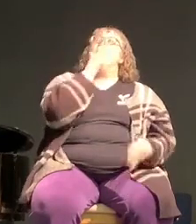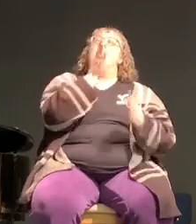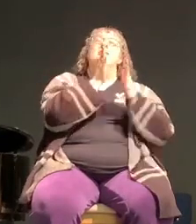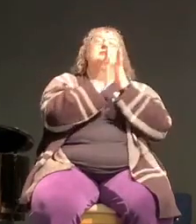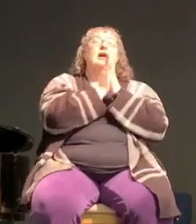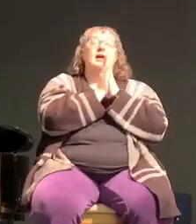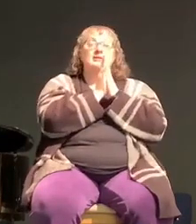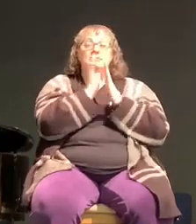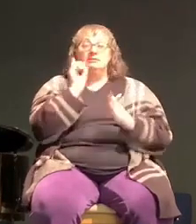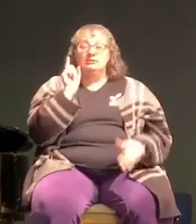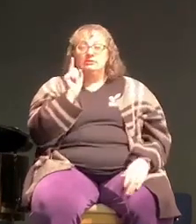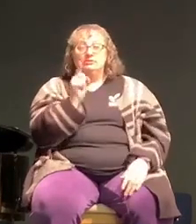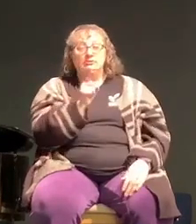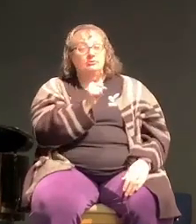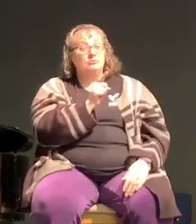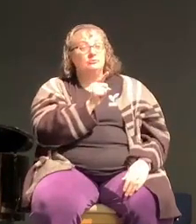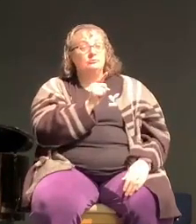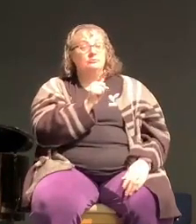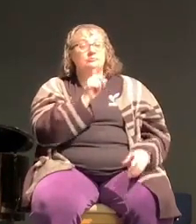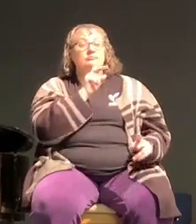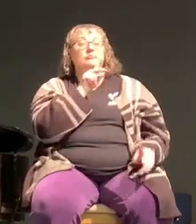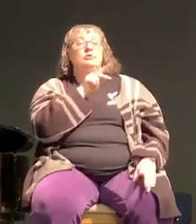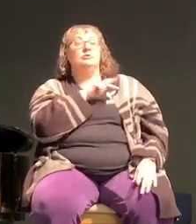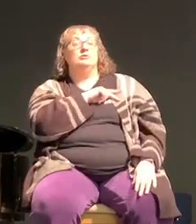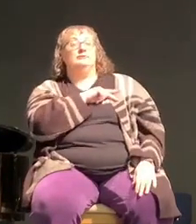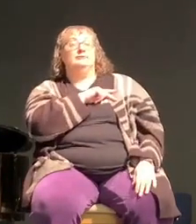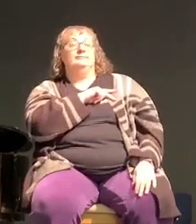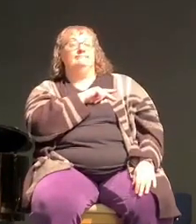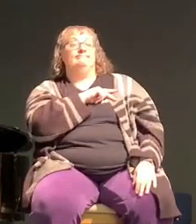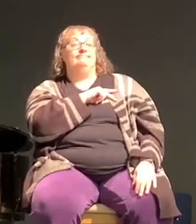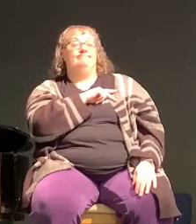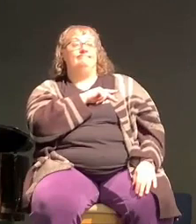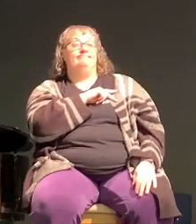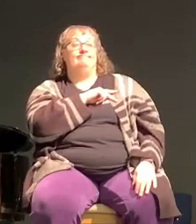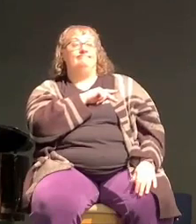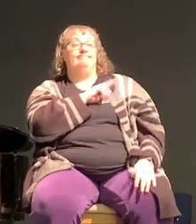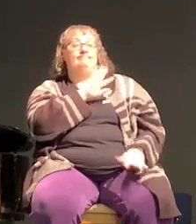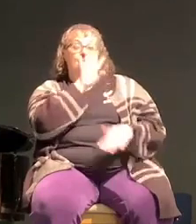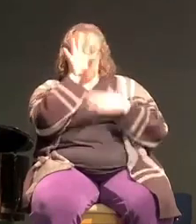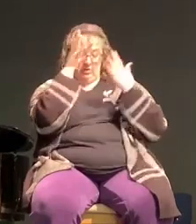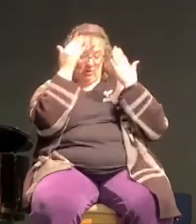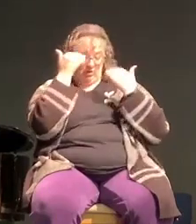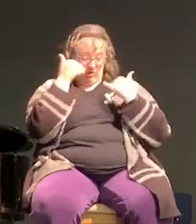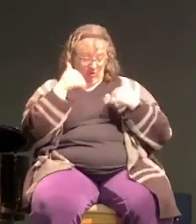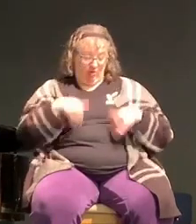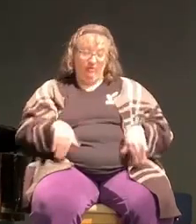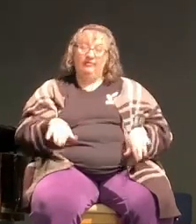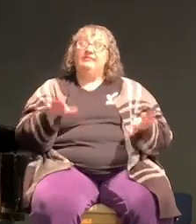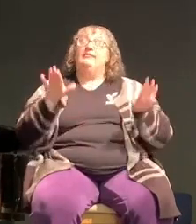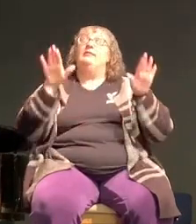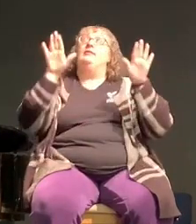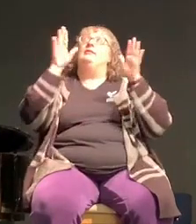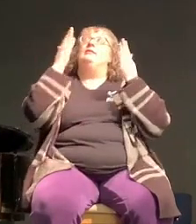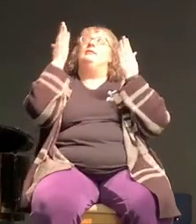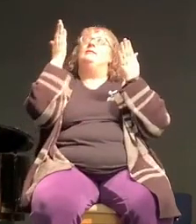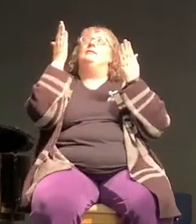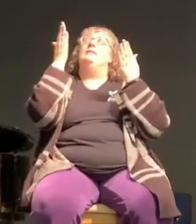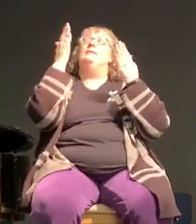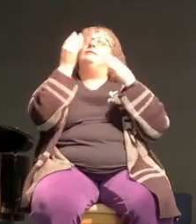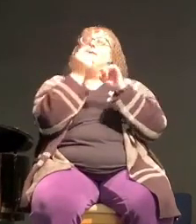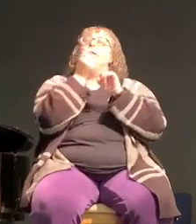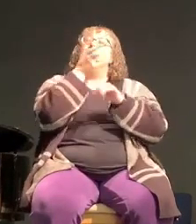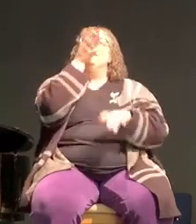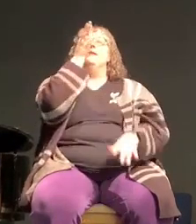you personally. He's saying, give it all up. Make